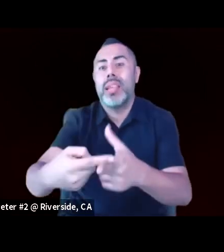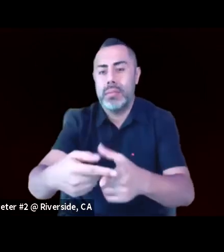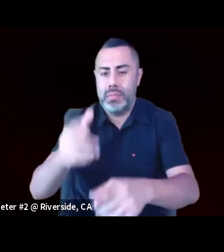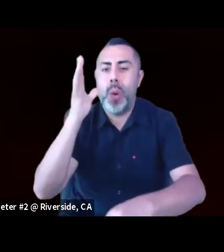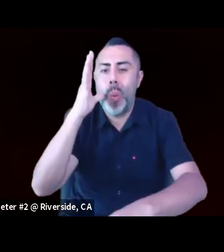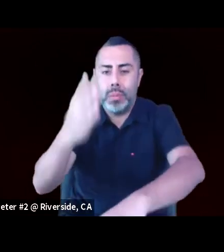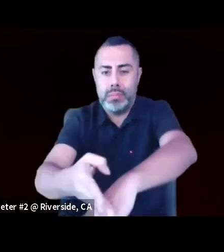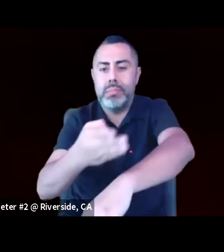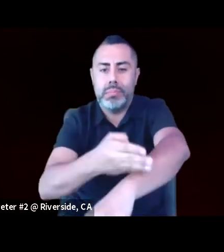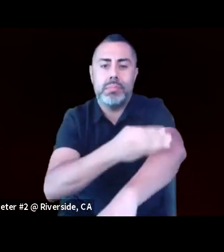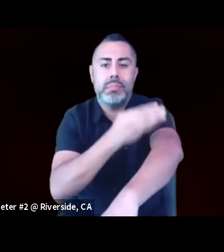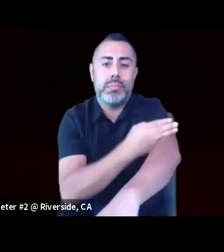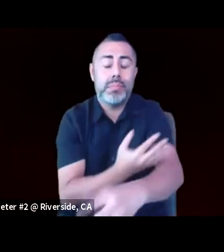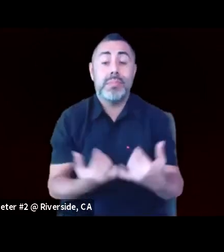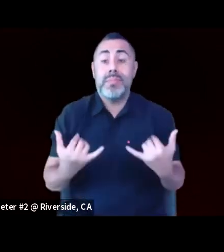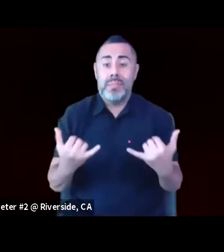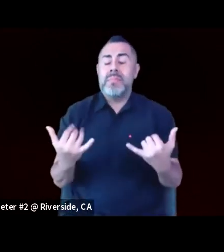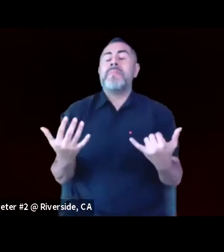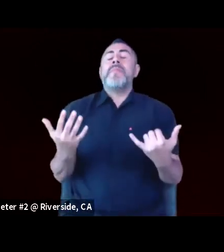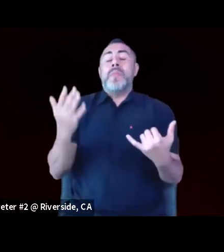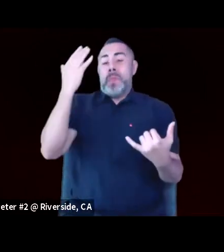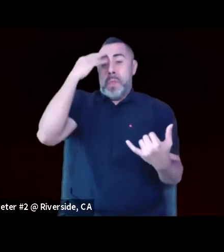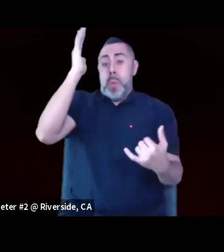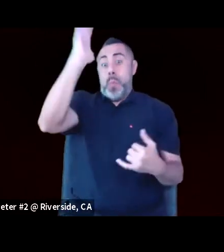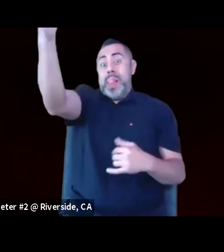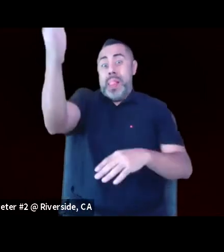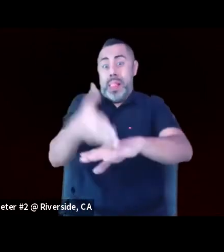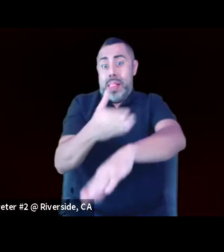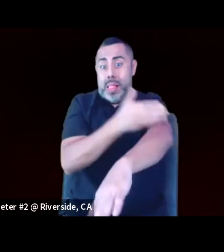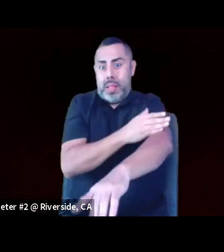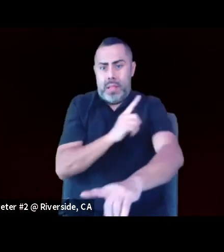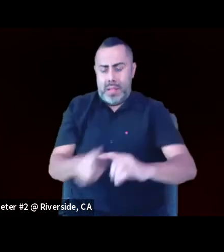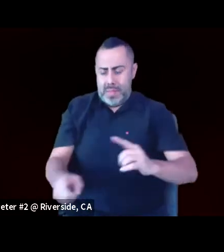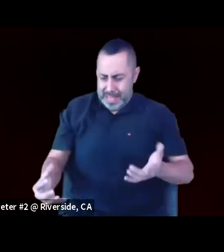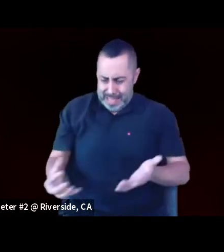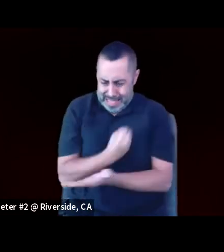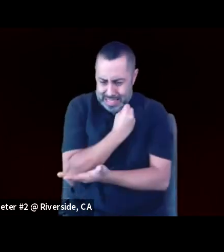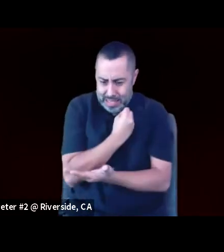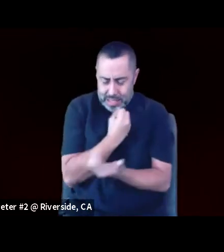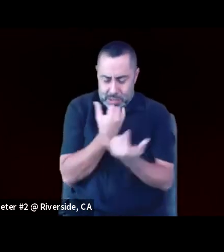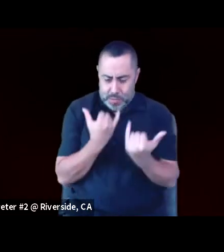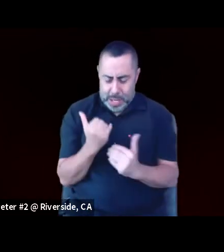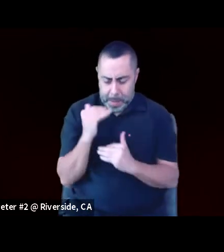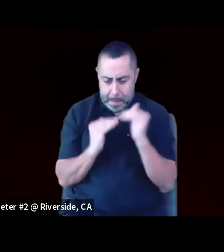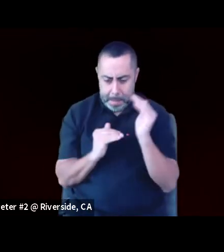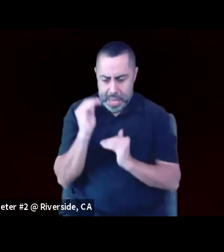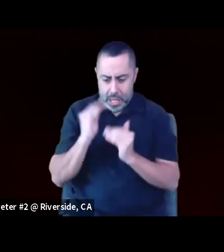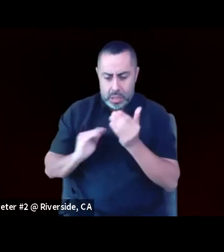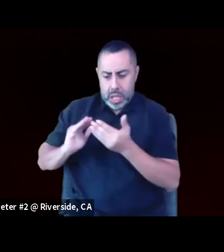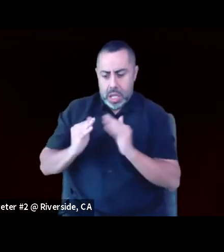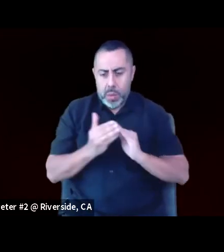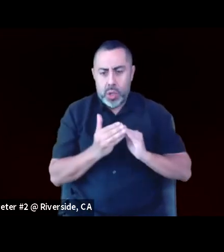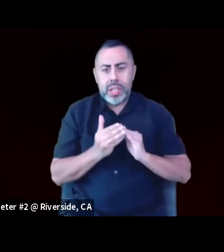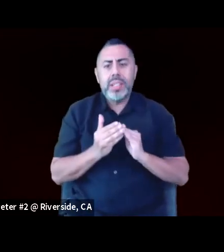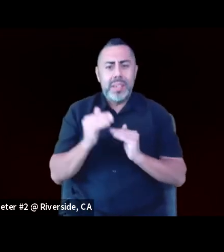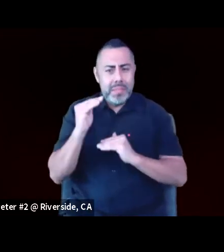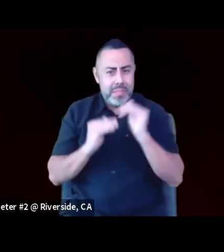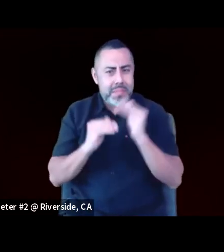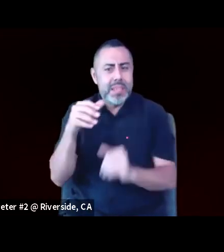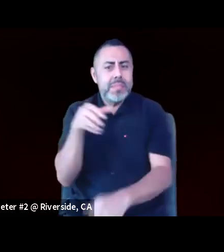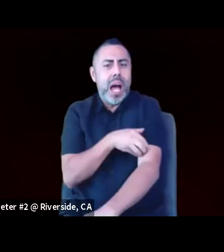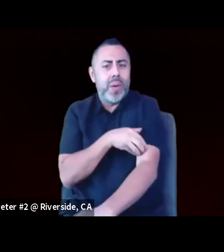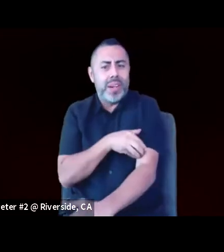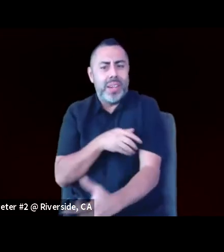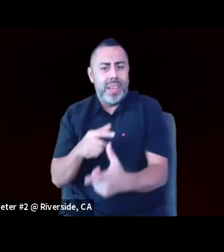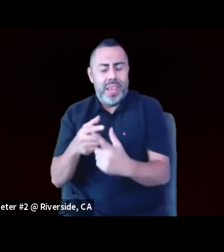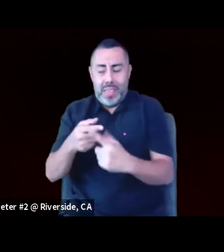we have an opportunity to build community and build power and use our power as artists to imagine